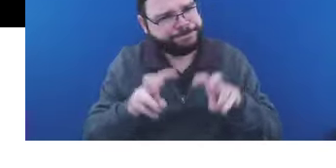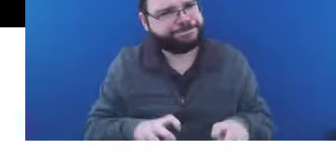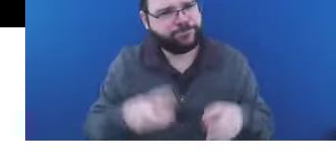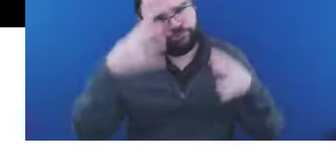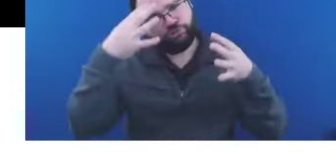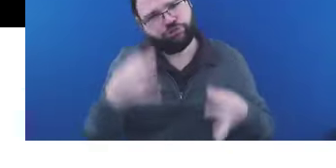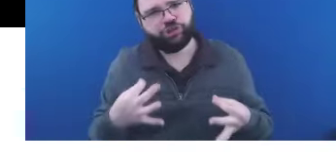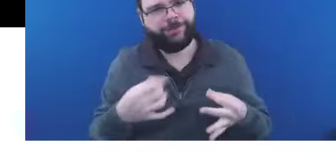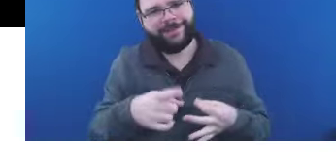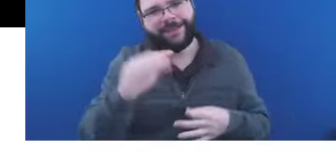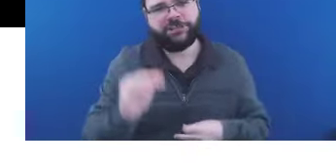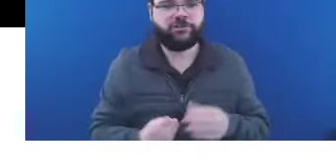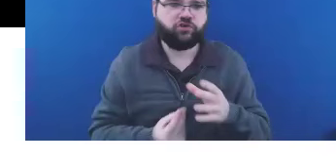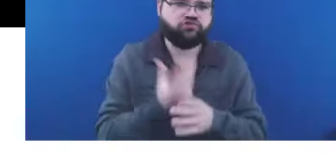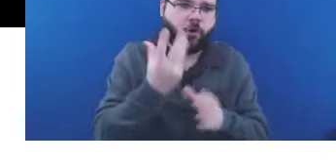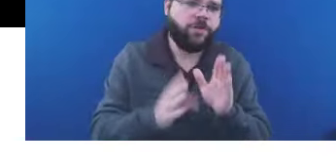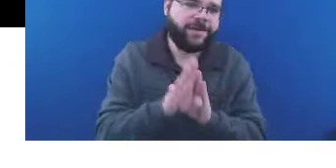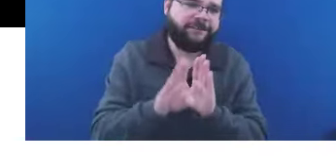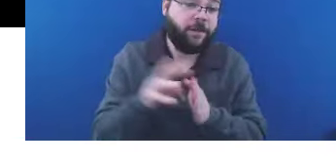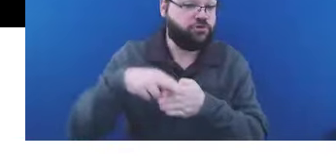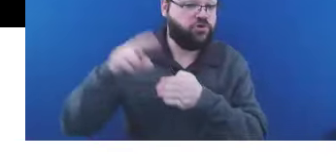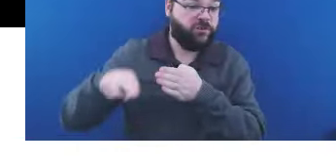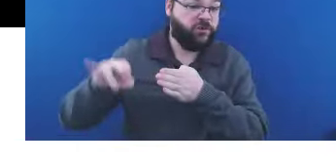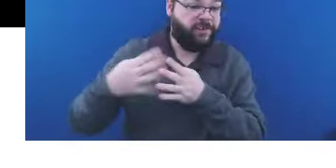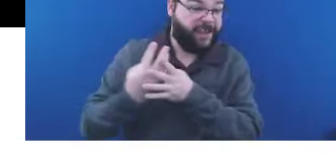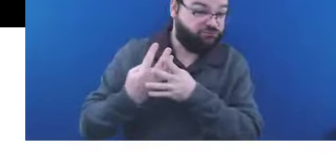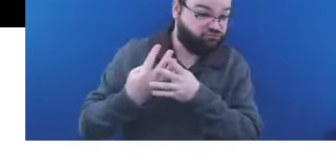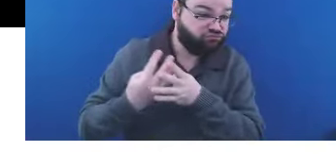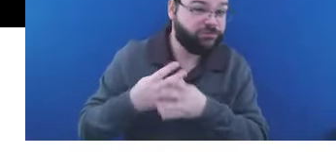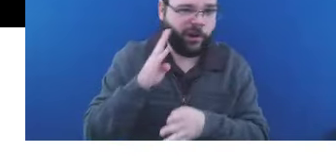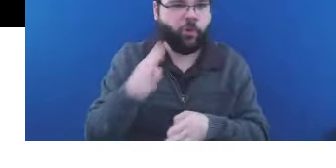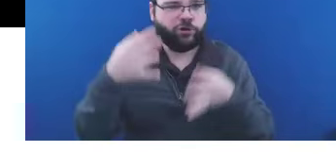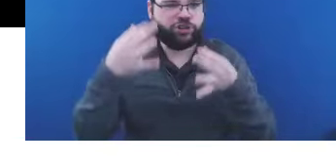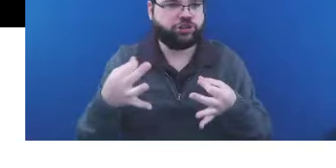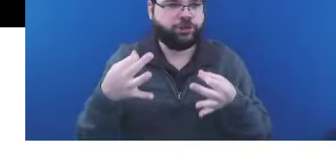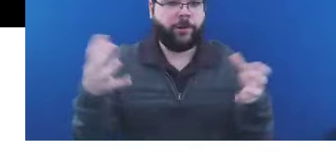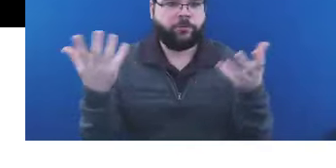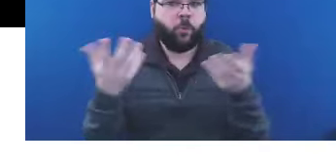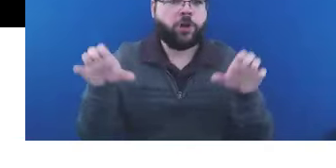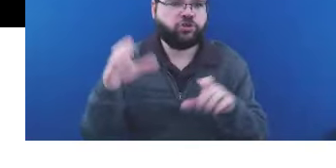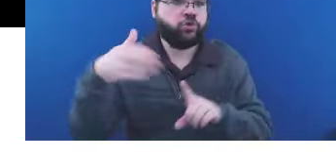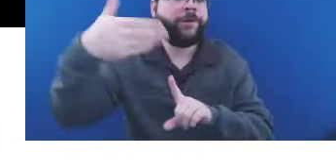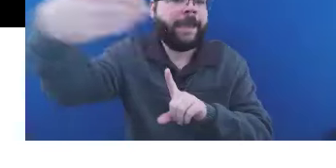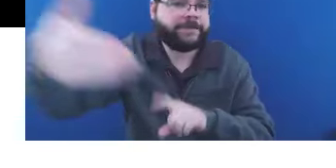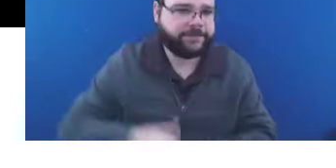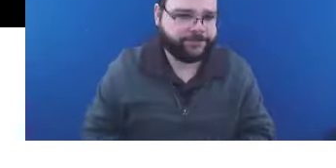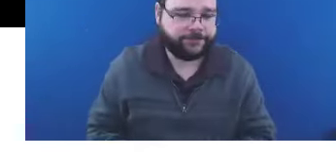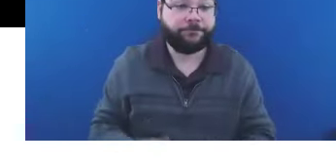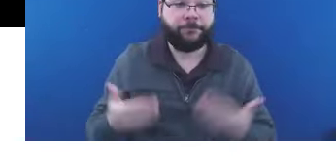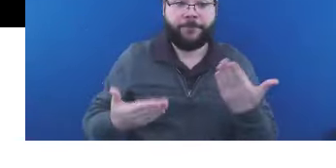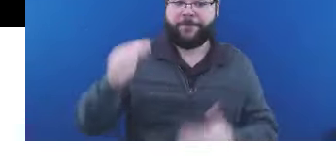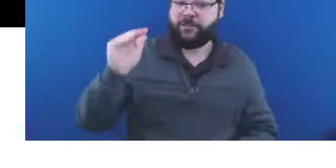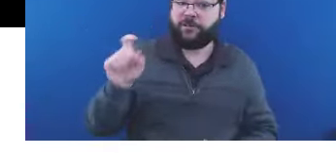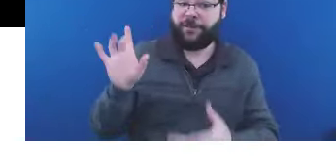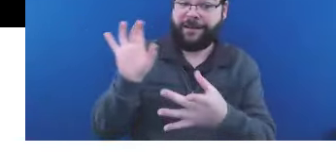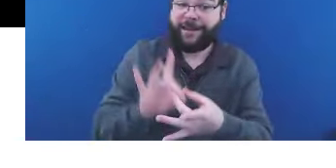child's growth and development. The result of that screening determines next steps. Maybe the child needs to be connected